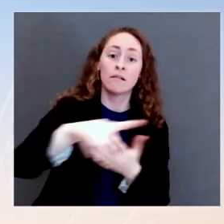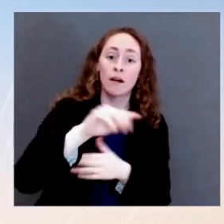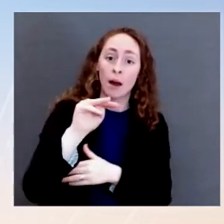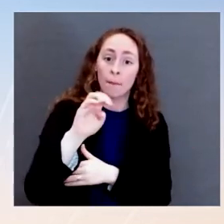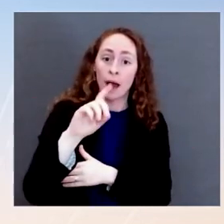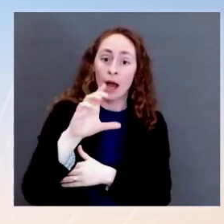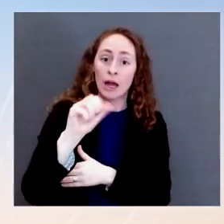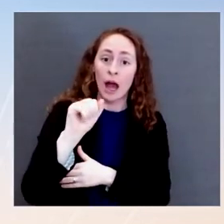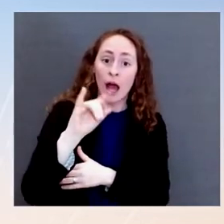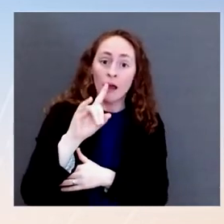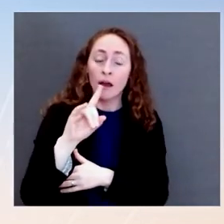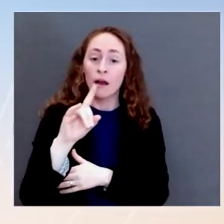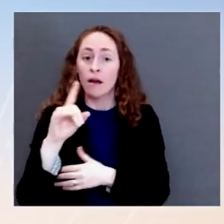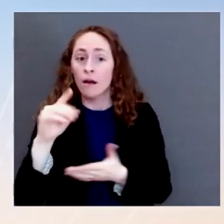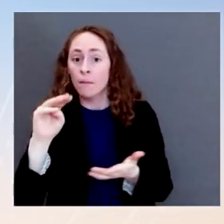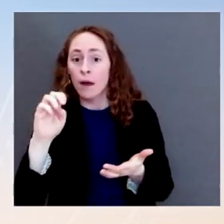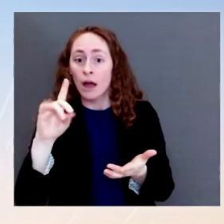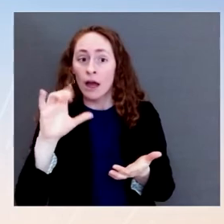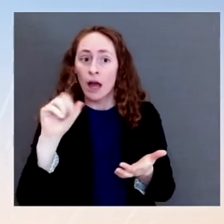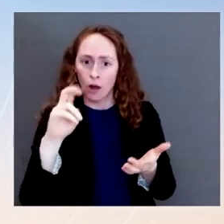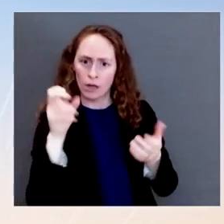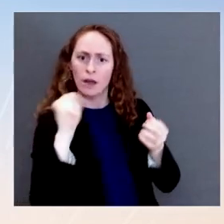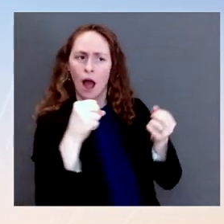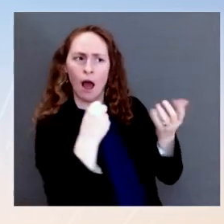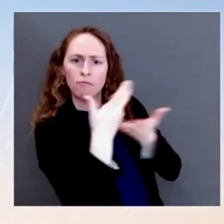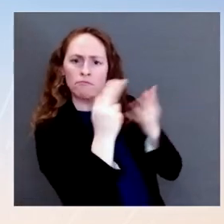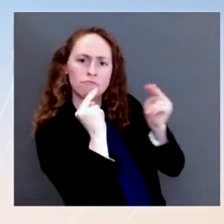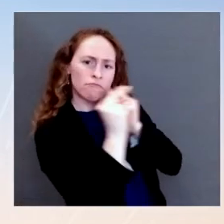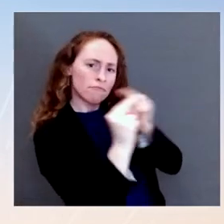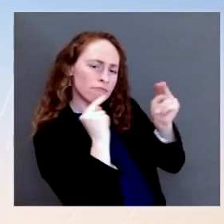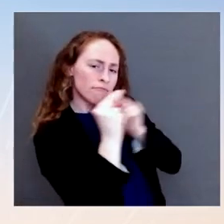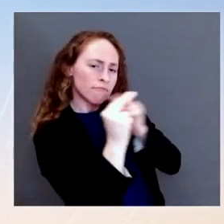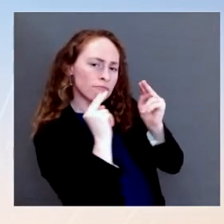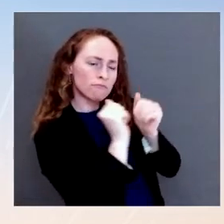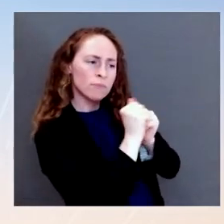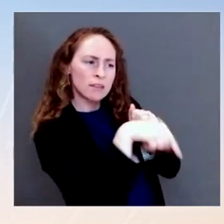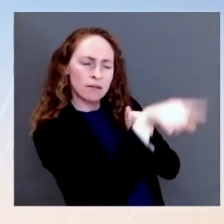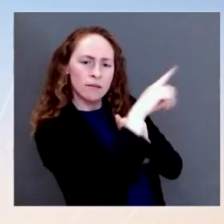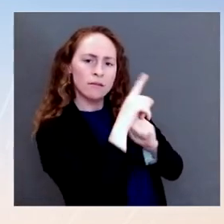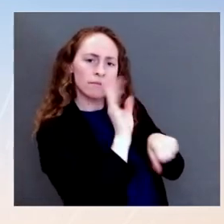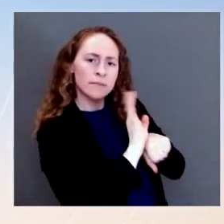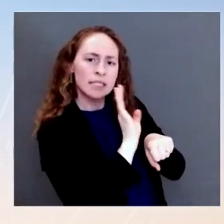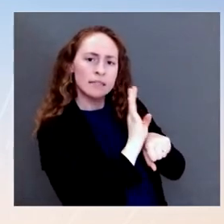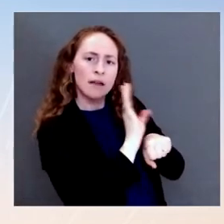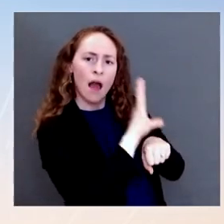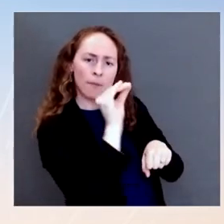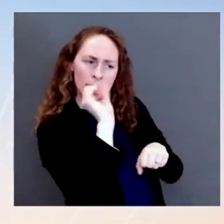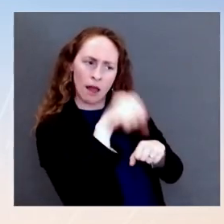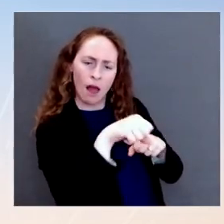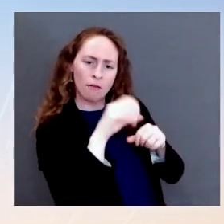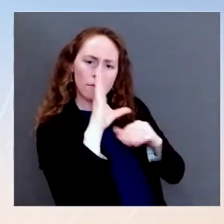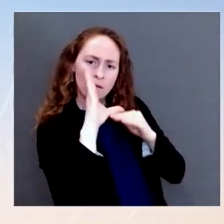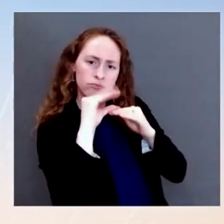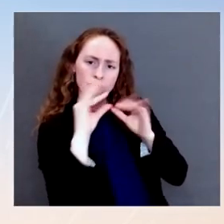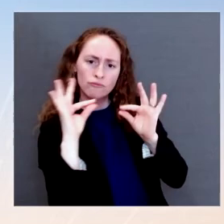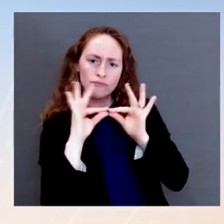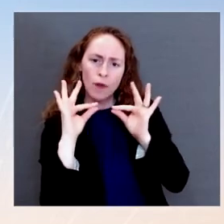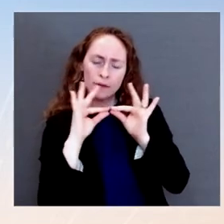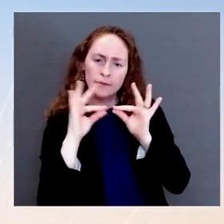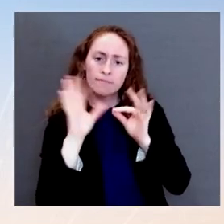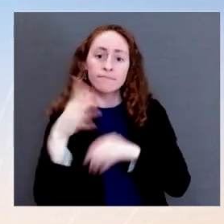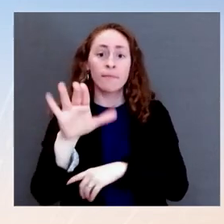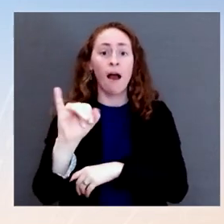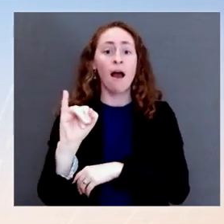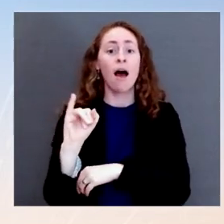inflation, lower costs for seniors by ensuring they never pay more than $2,000 a year for drugs under Medicare Part D, and